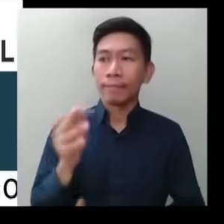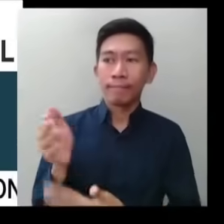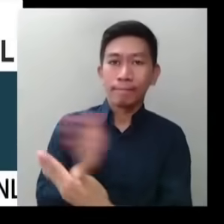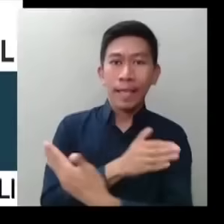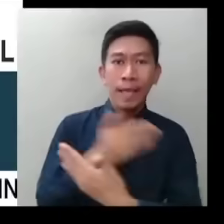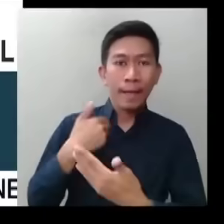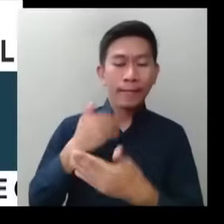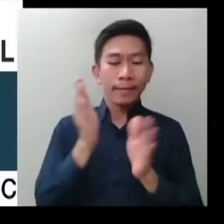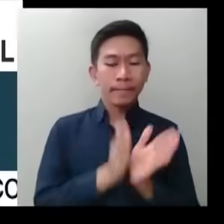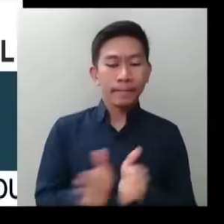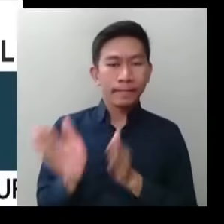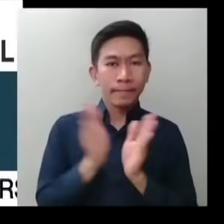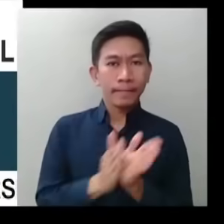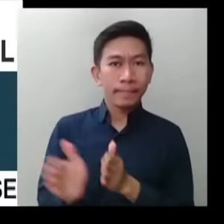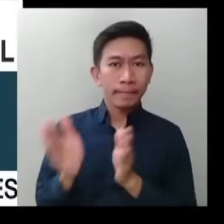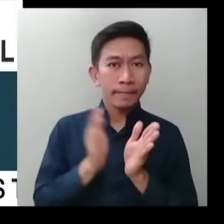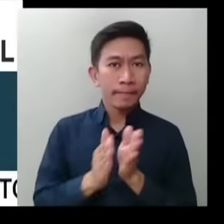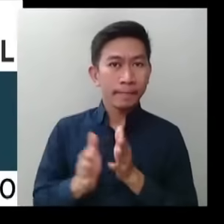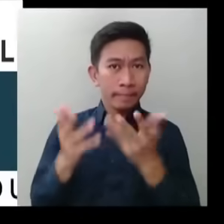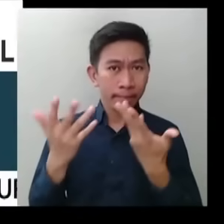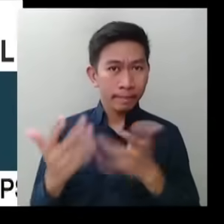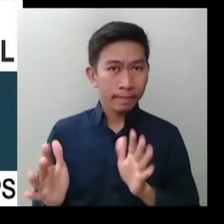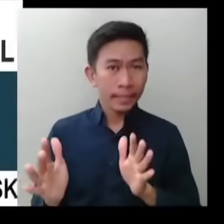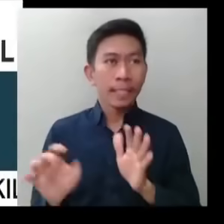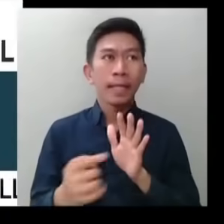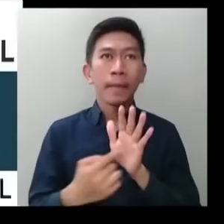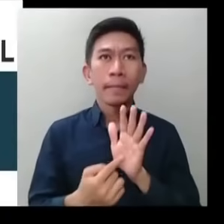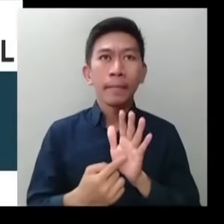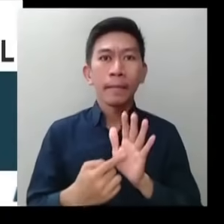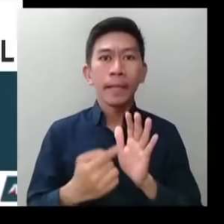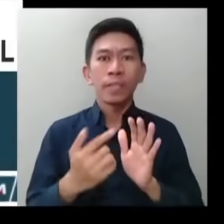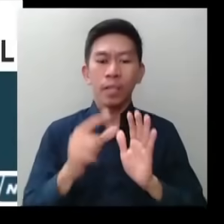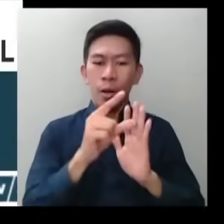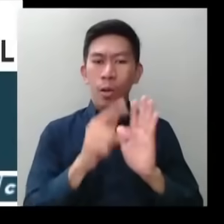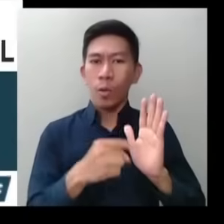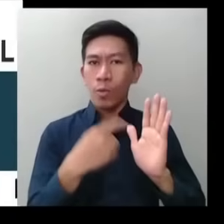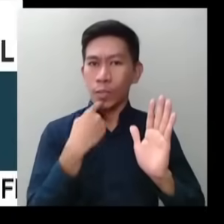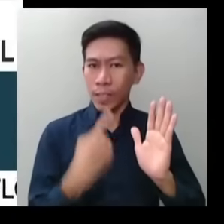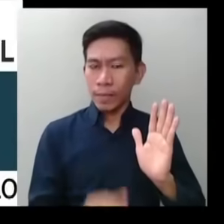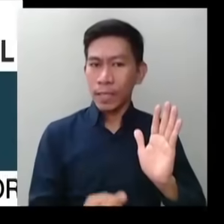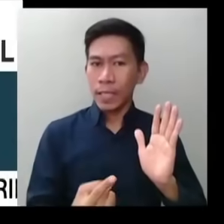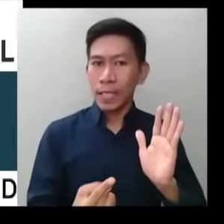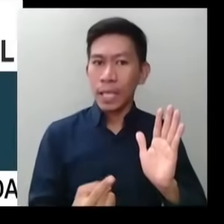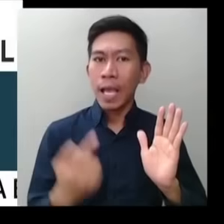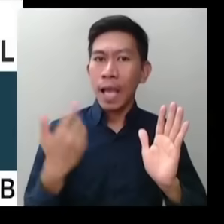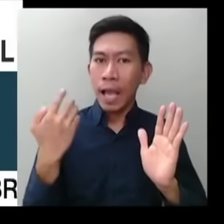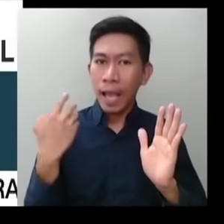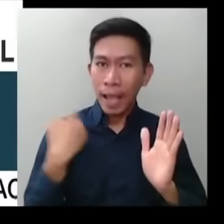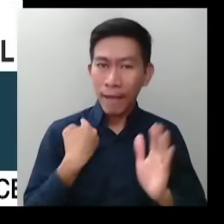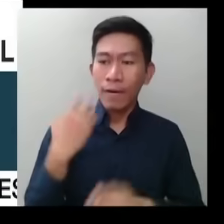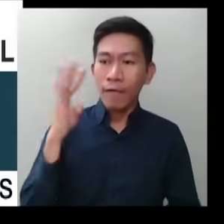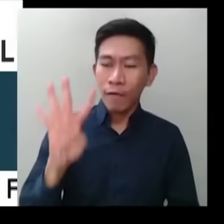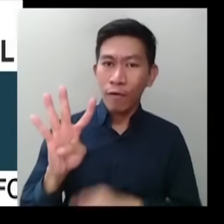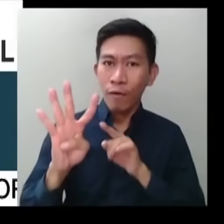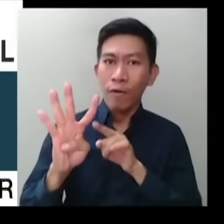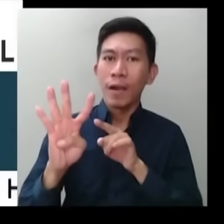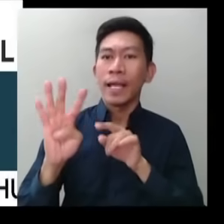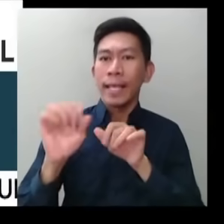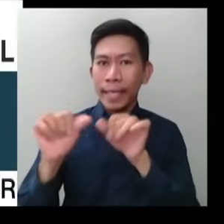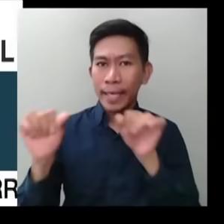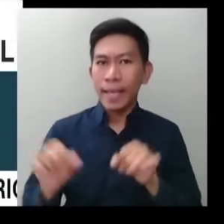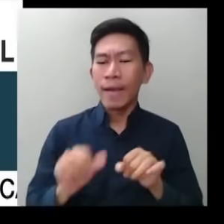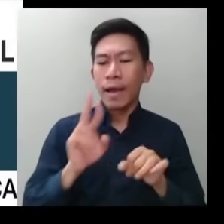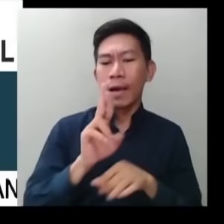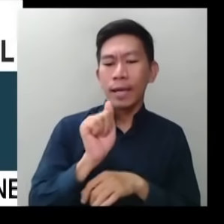have, for example, as mandated by the law, we have four thematic areas according to RA